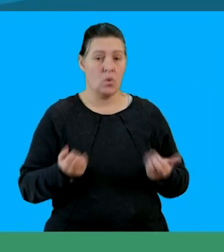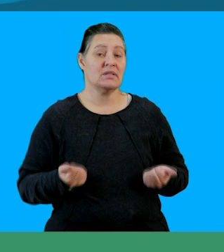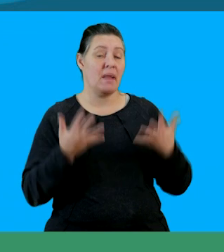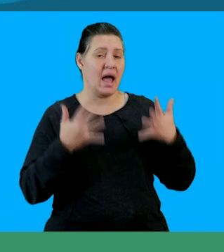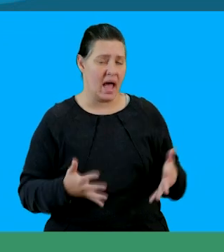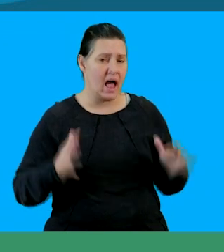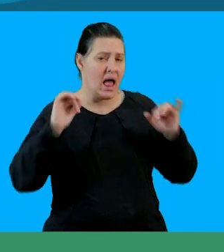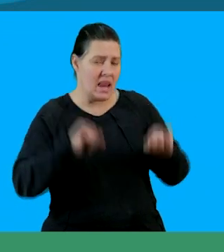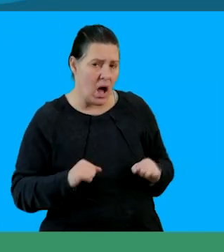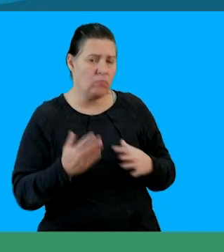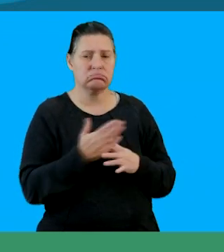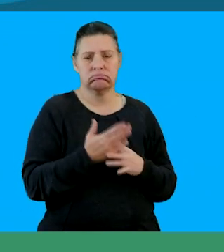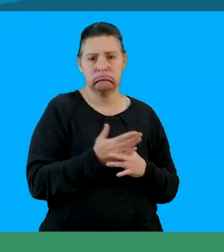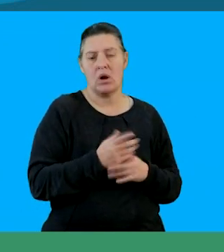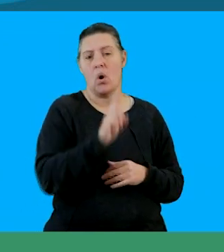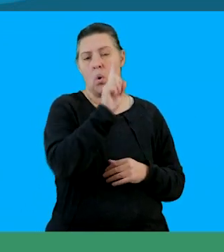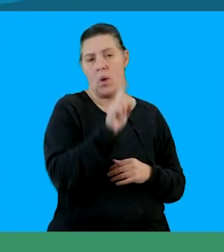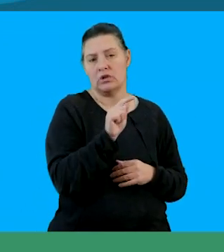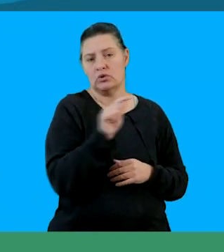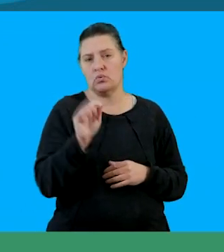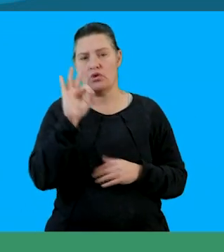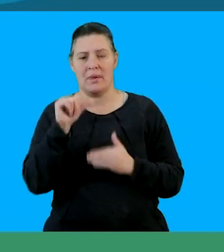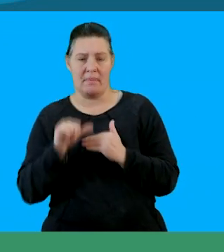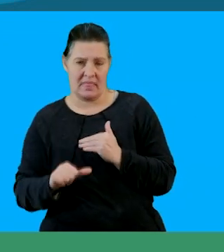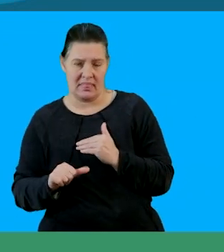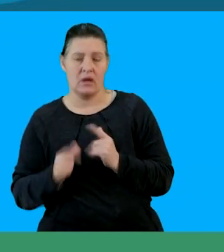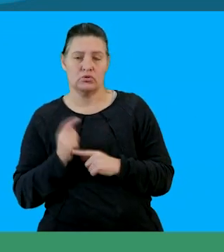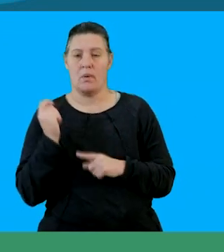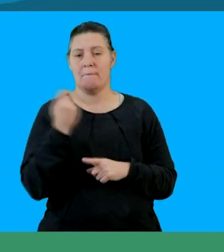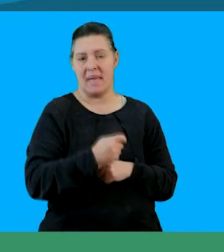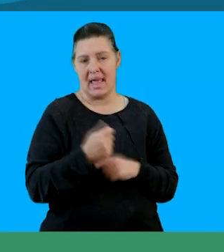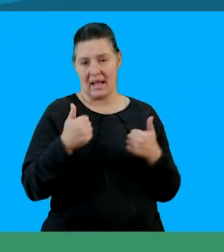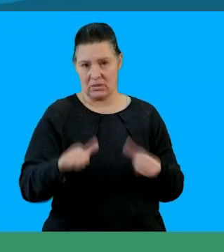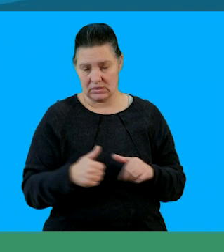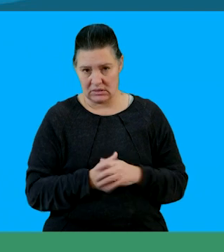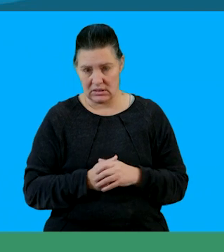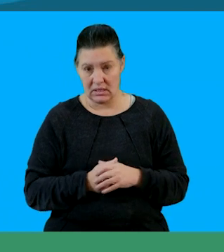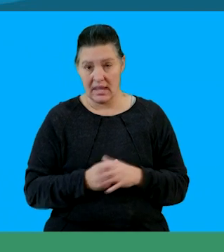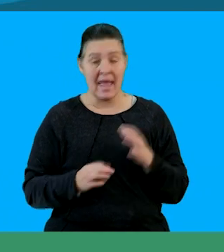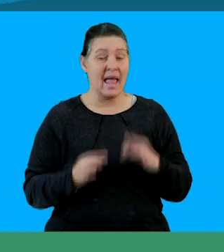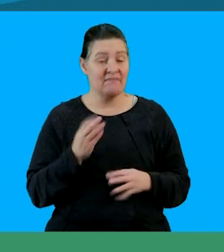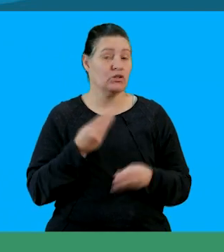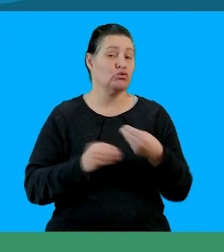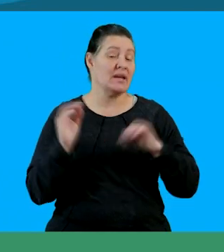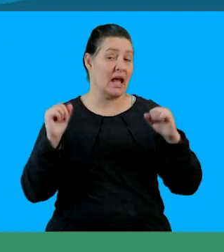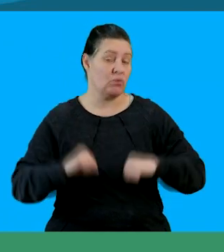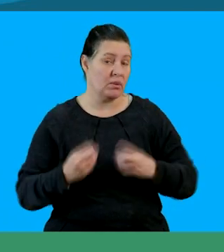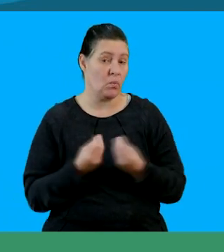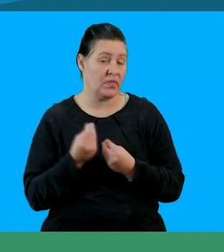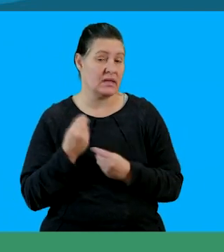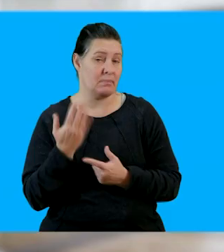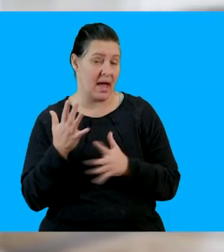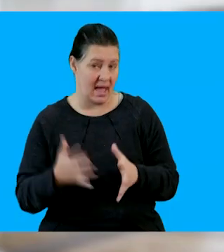suppliers normally allow businesses between 1 to 3 months to settle their debts. So if we have a trade agreement